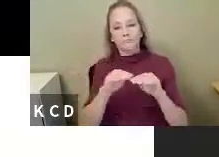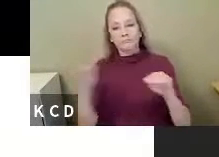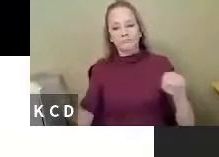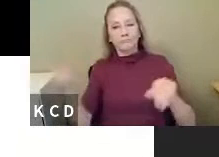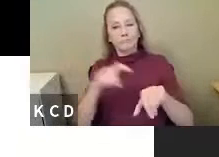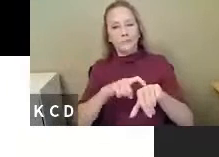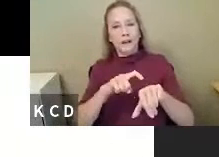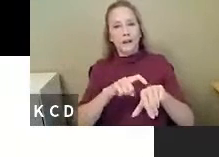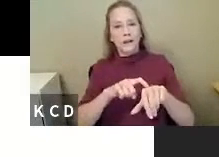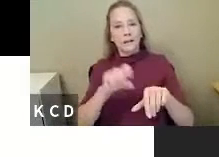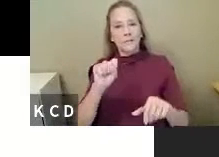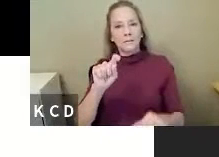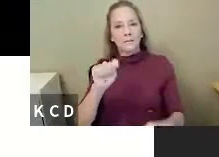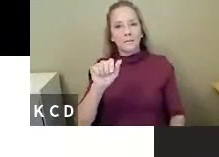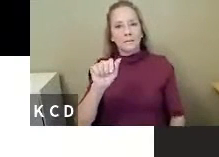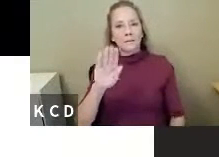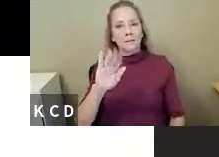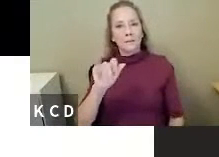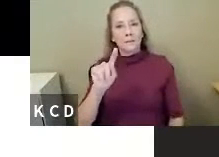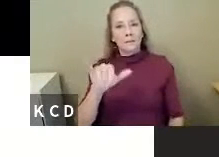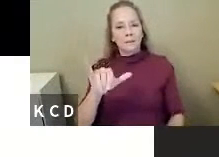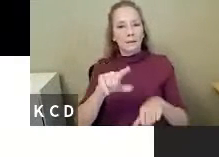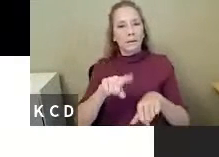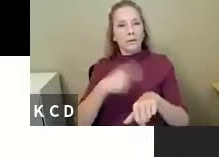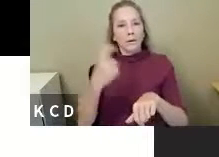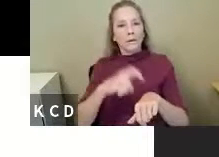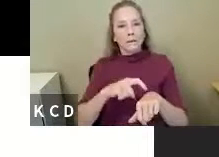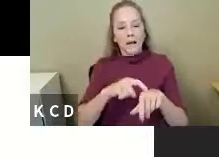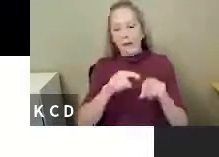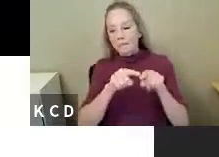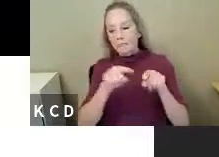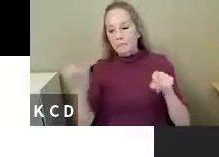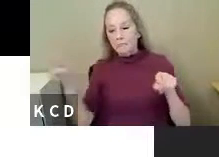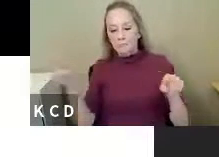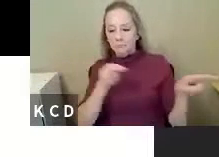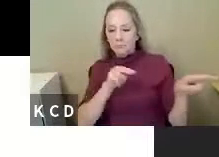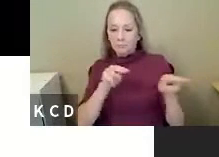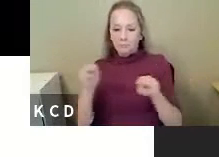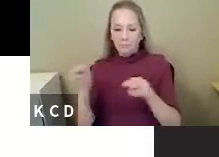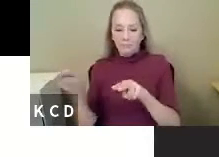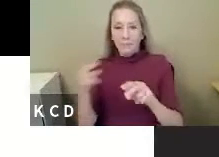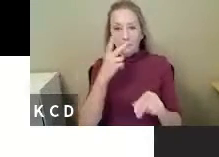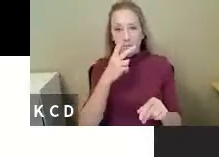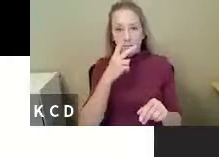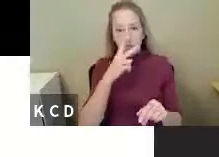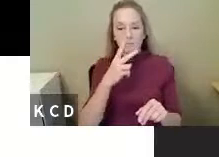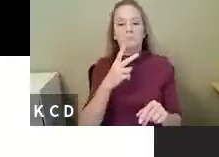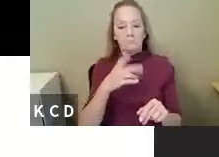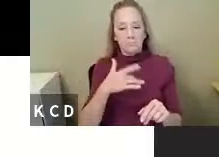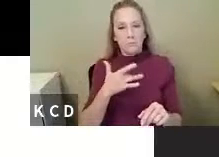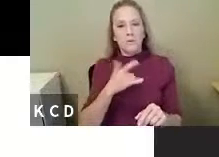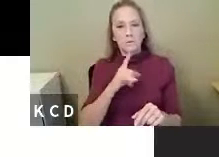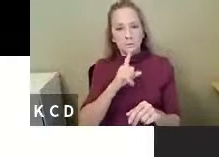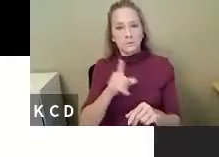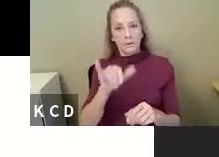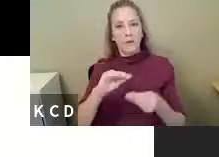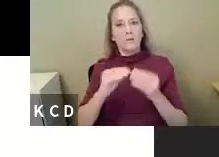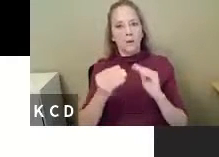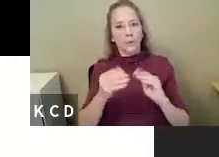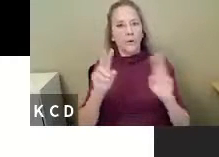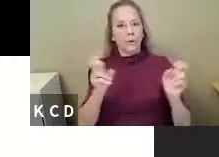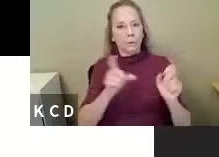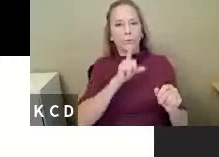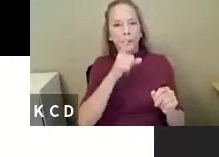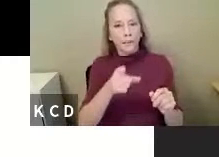time. And so we have more assurance that that number is real and not